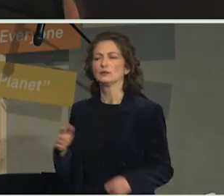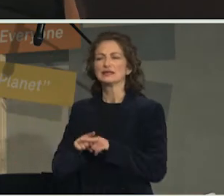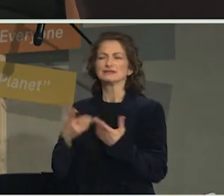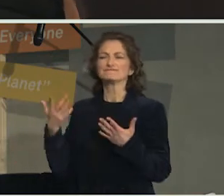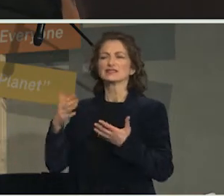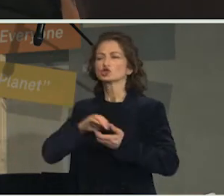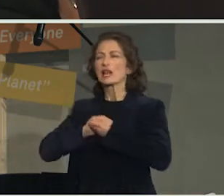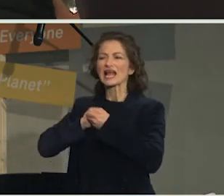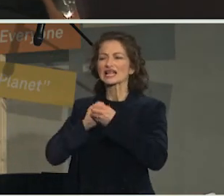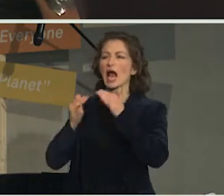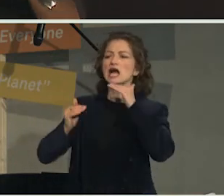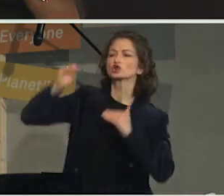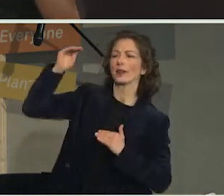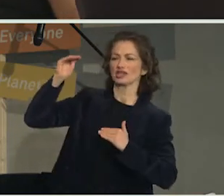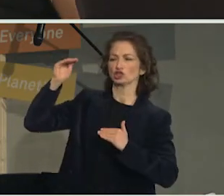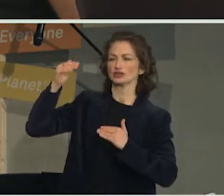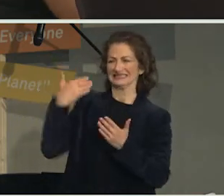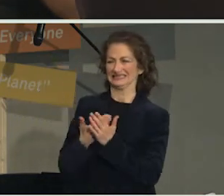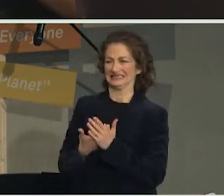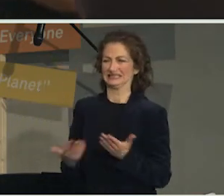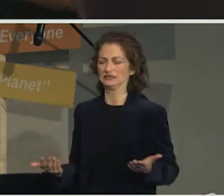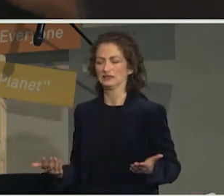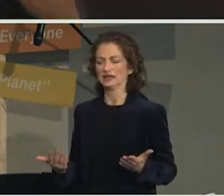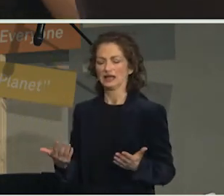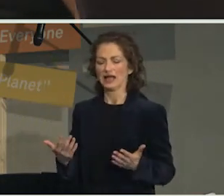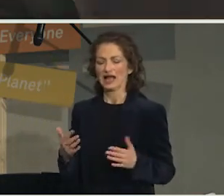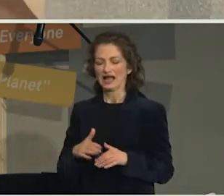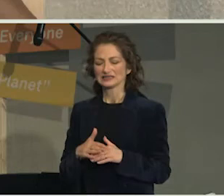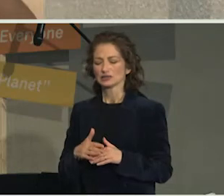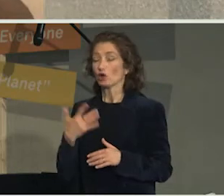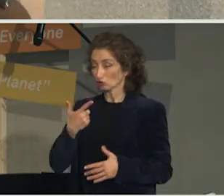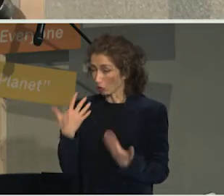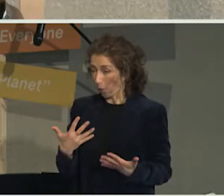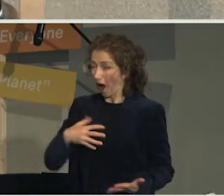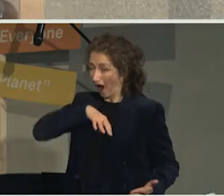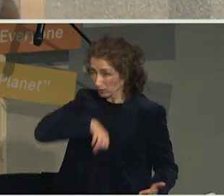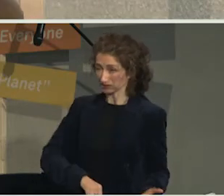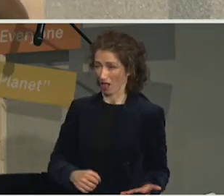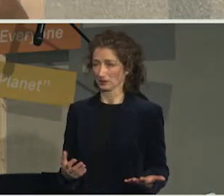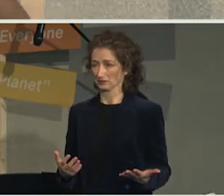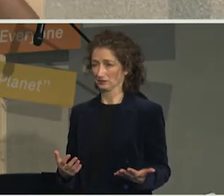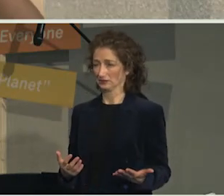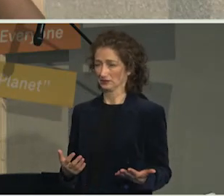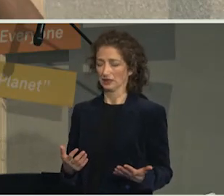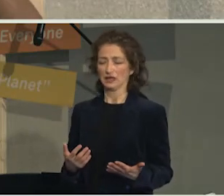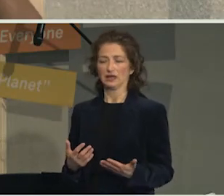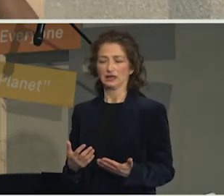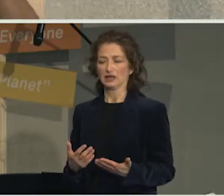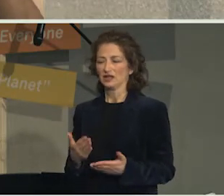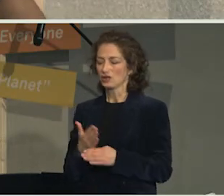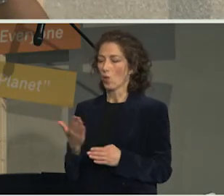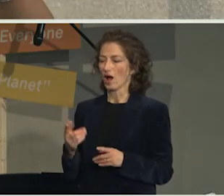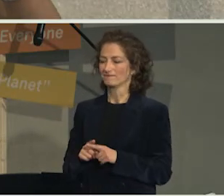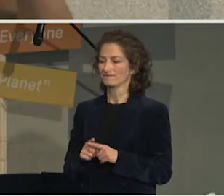asymmetric solidarity came from. So the ability to sustain that was just part of